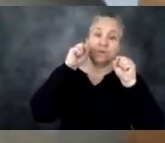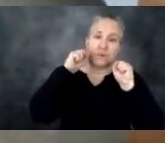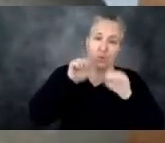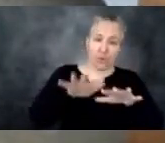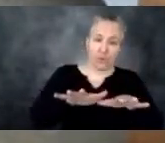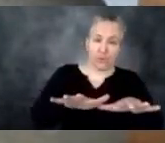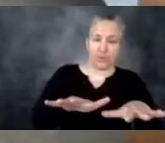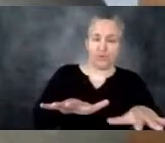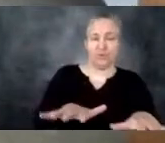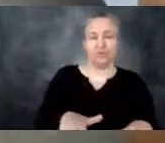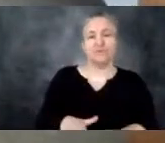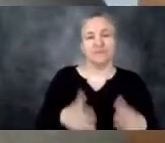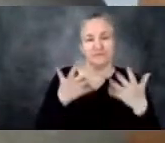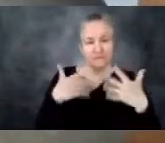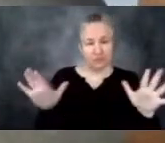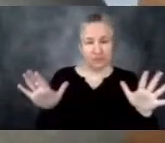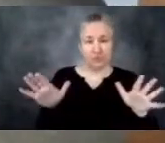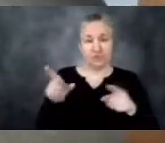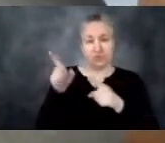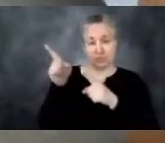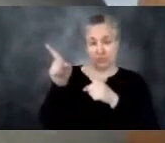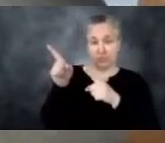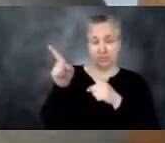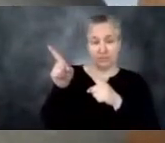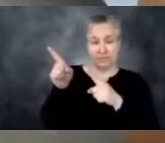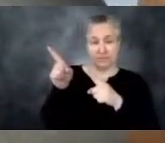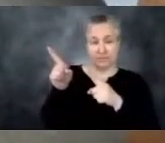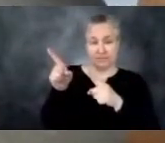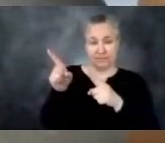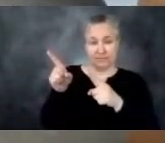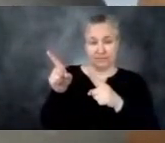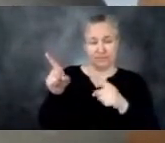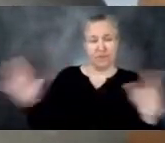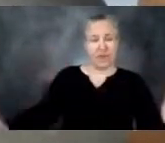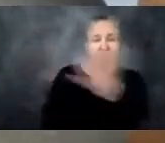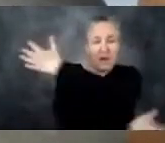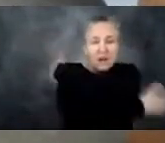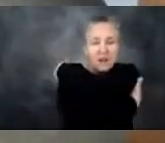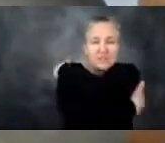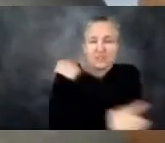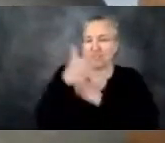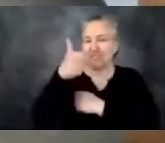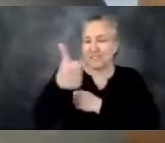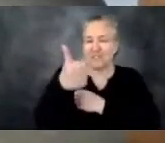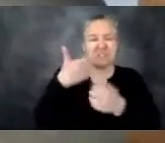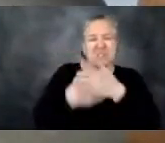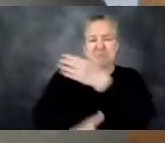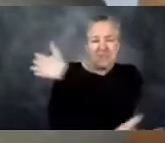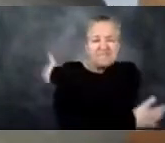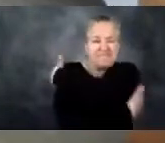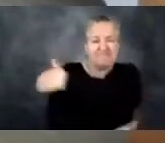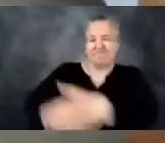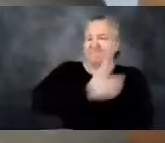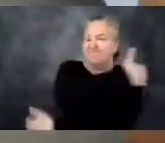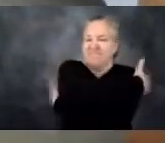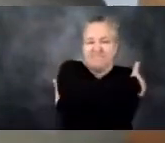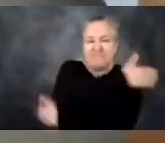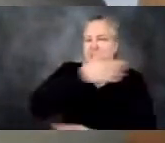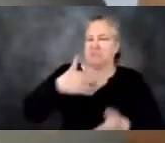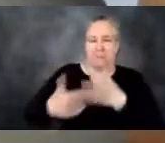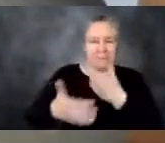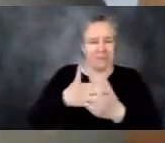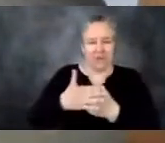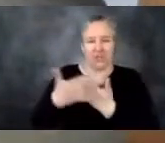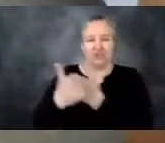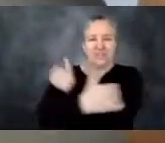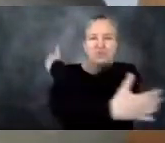and exhale. From here, I'm going to open up my arms, and then now I'm going to give myself a big hug. Whatever arm is on top, no big deal. Try to crawl those